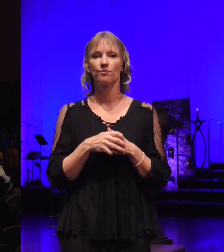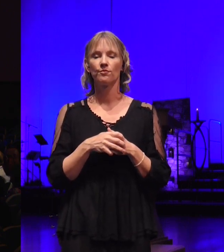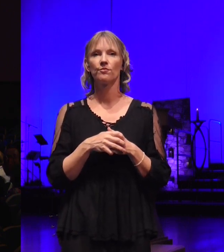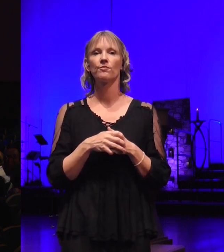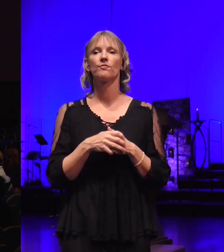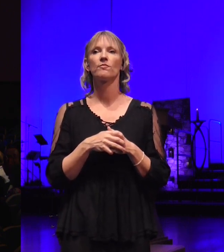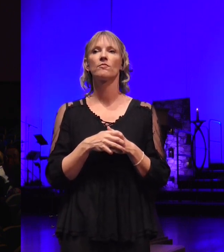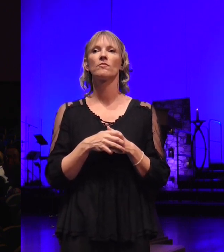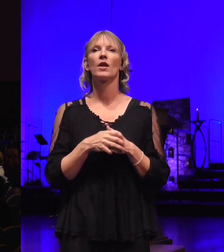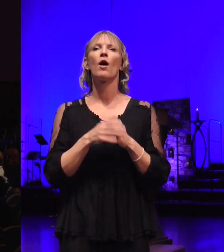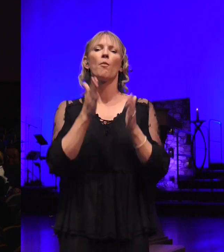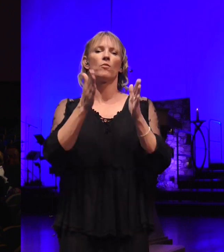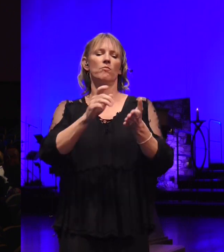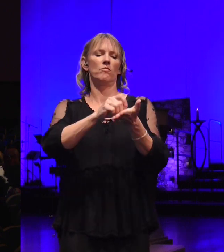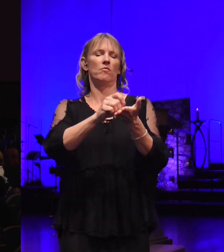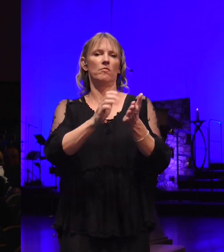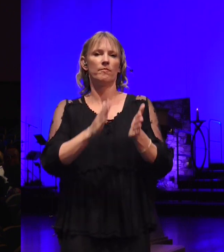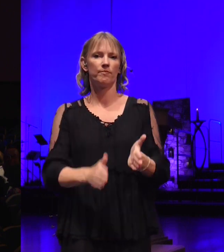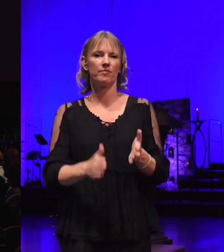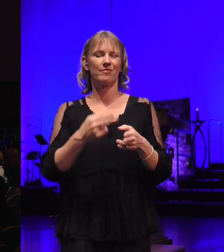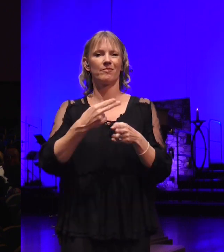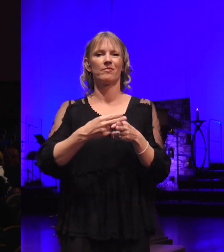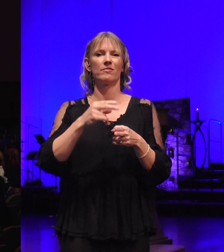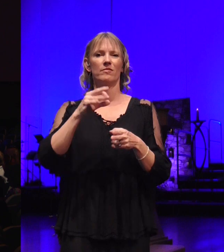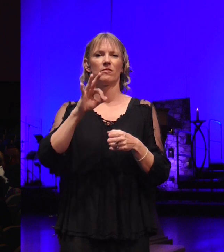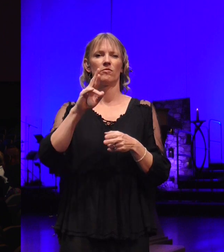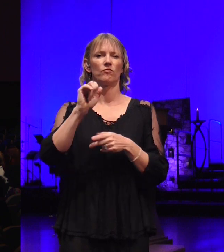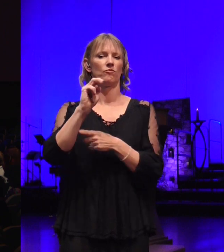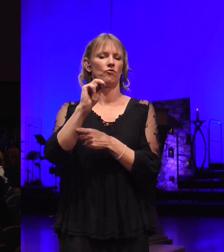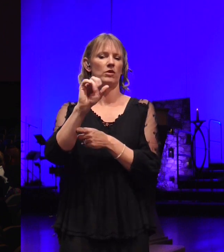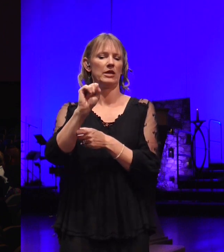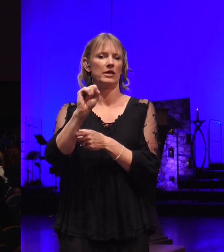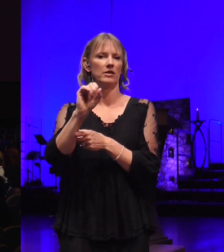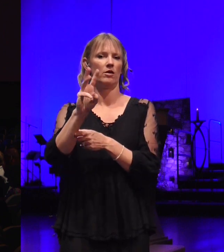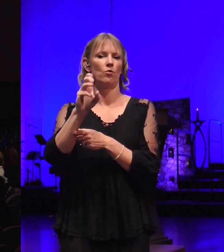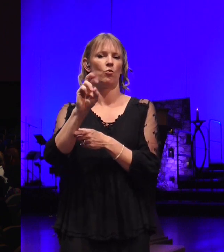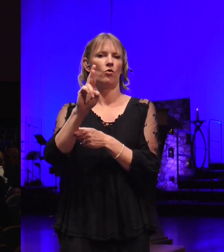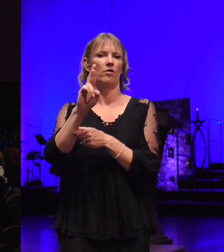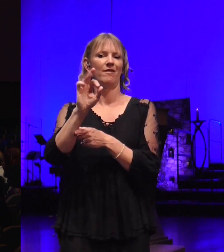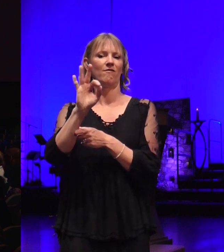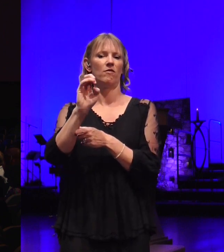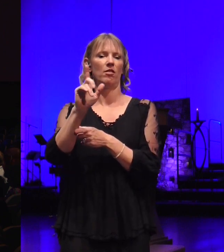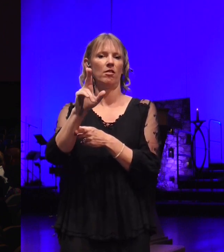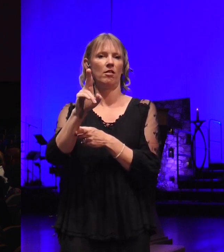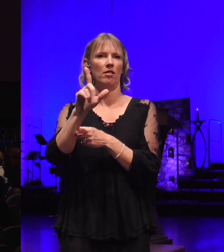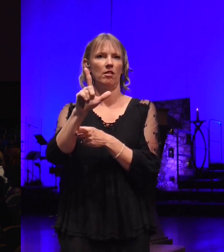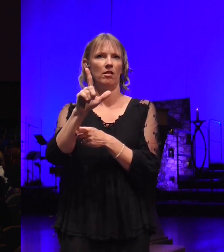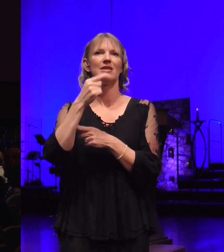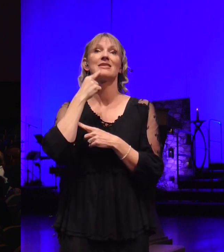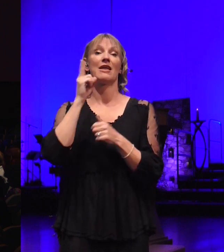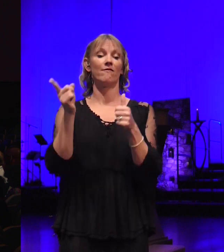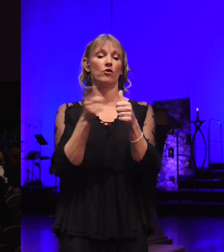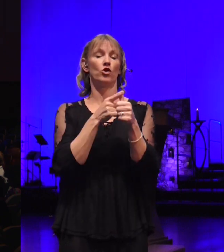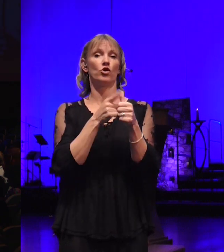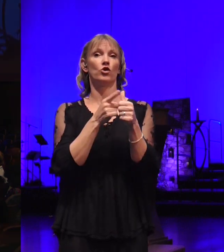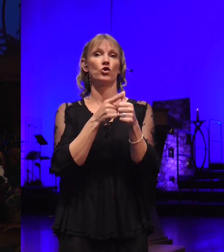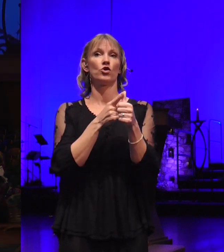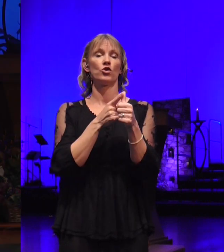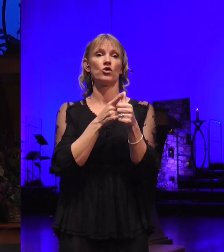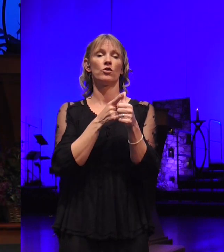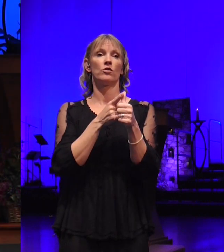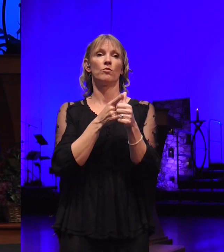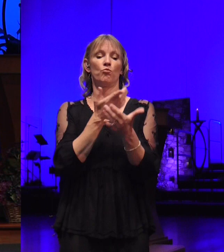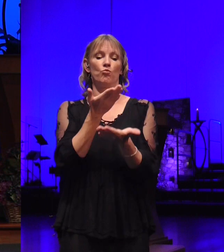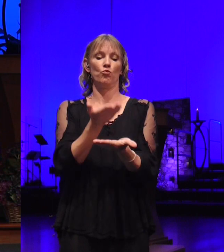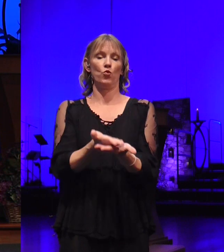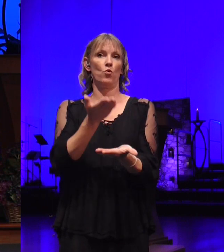There's a novelist by the name of Franz Werfel, and he said that thirst is the surest proof